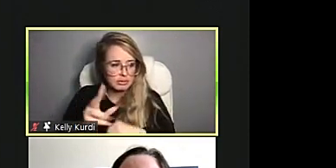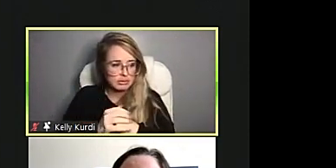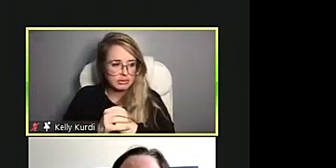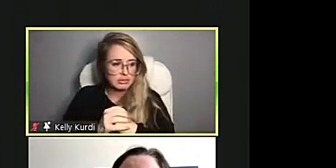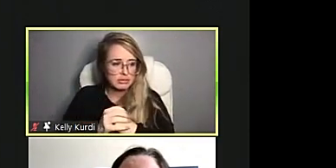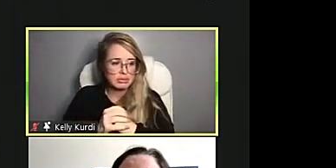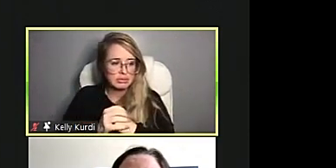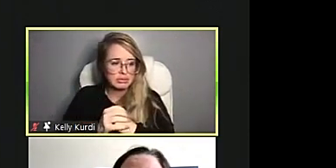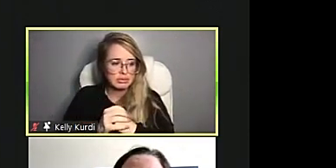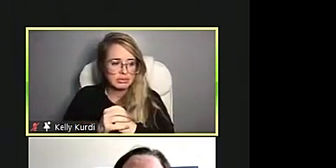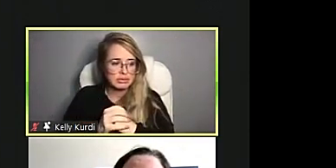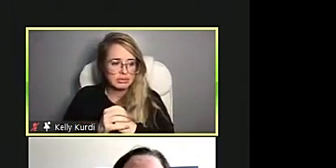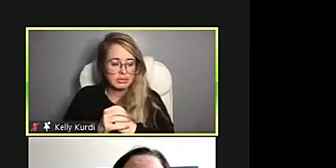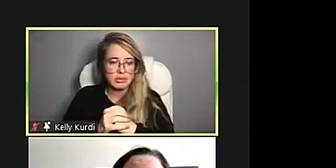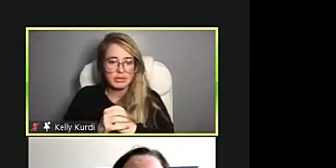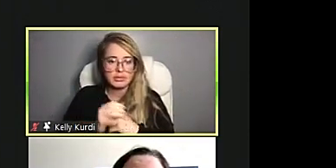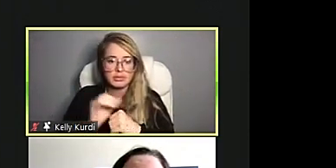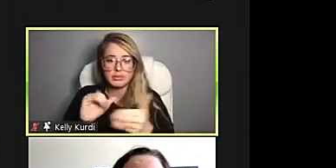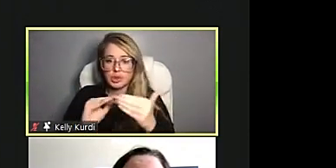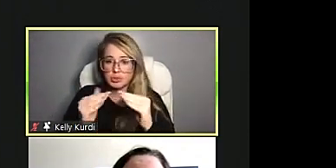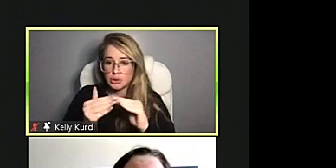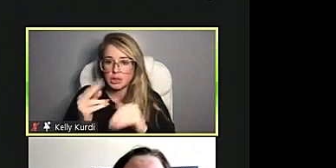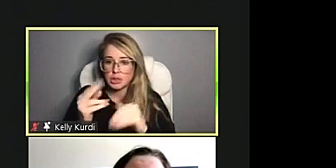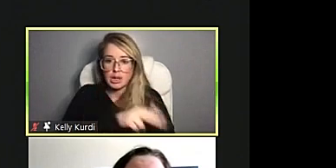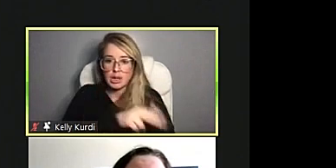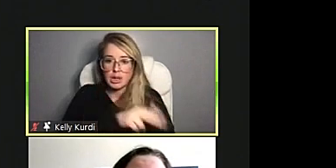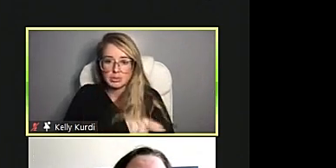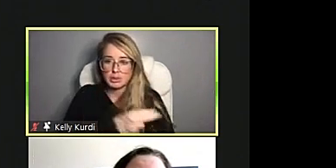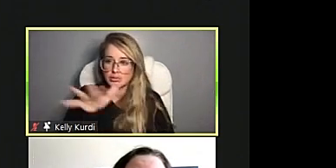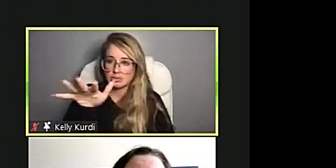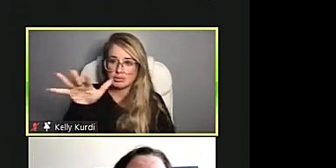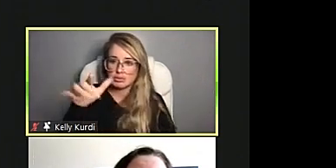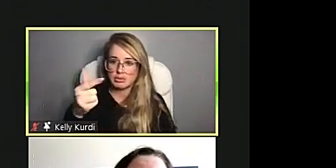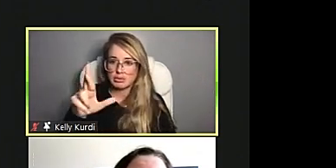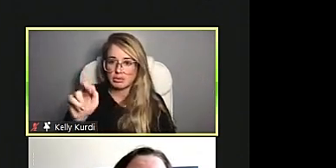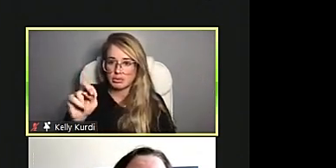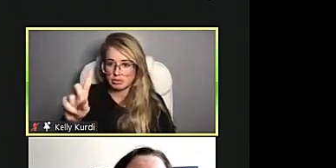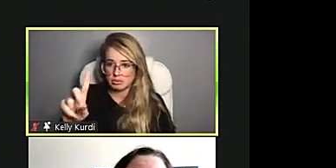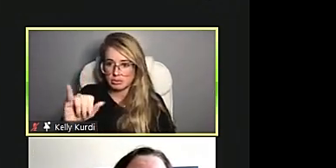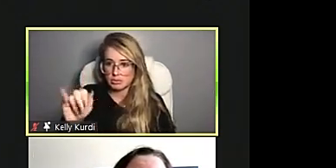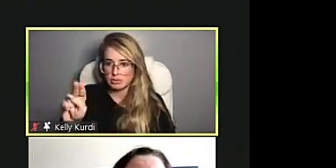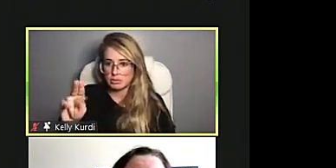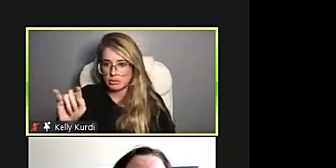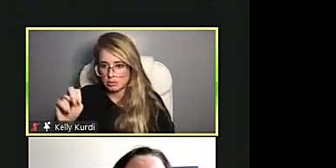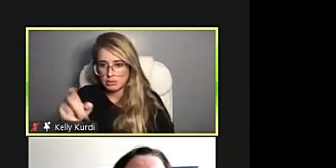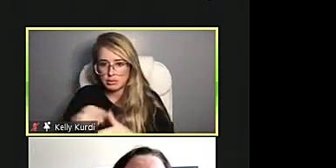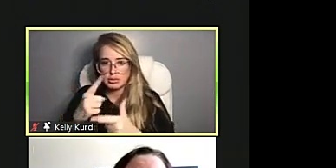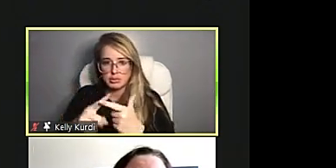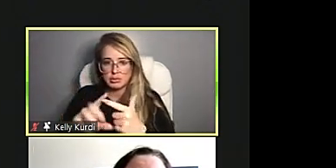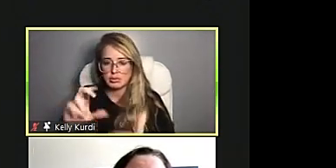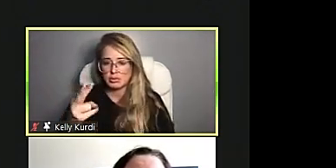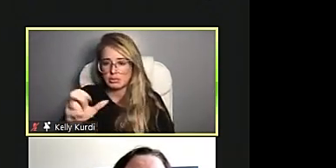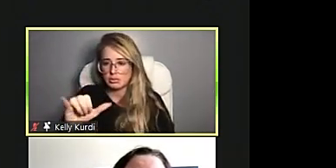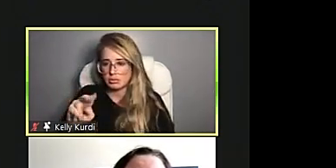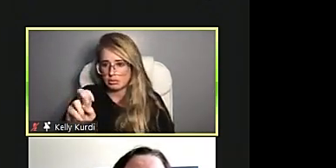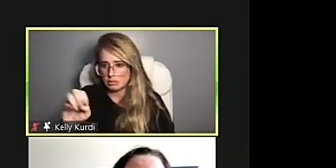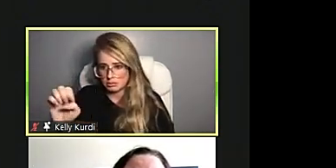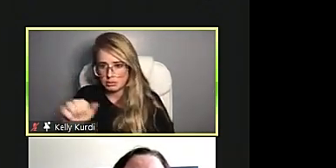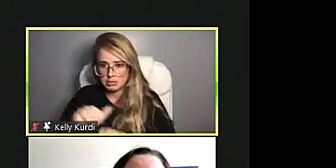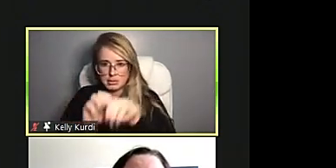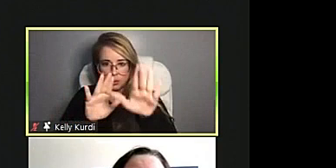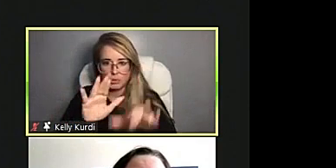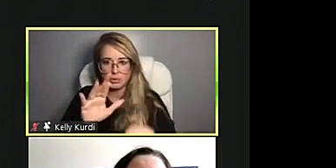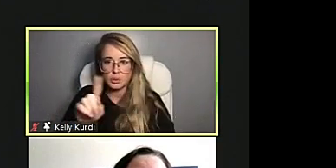Children. Community Hospital out in Grand Junction. And then our third zoo, Cheyenne Mountain Zoo, set up for